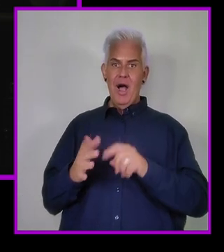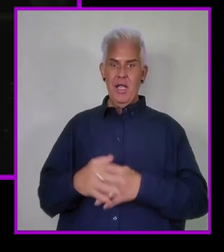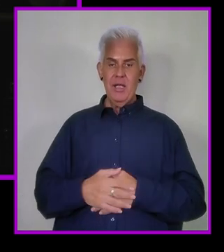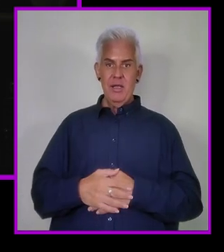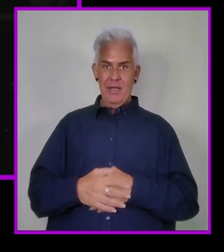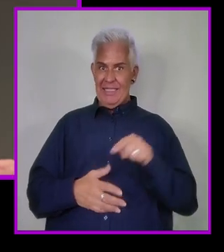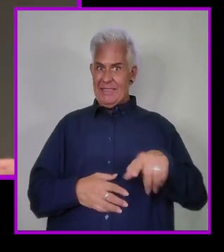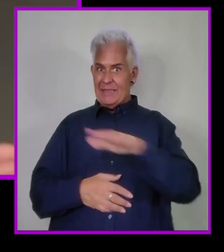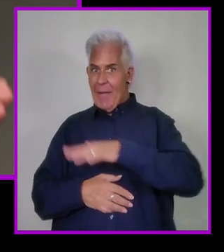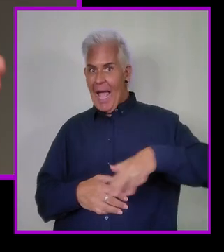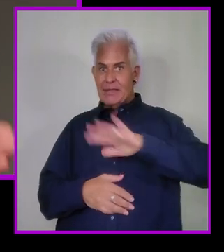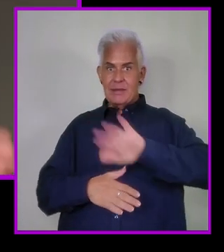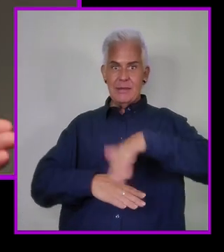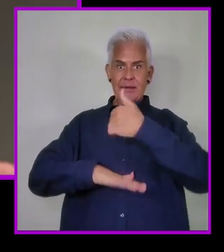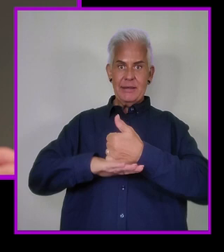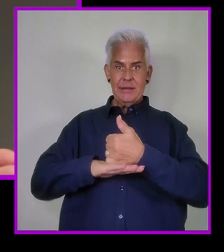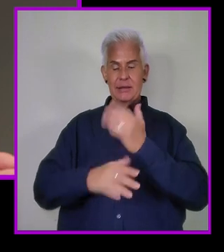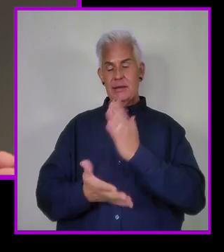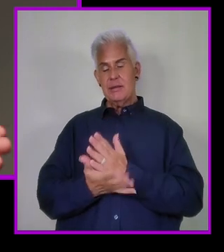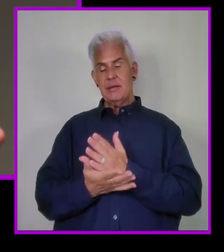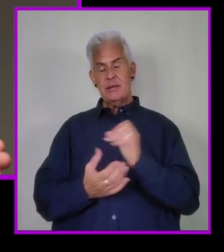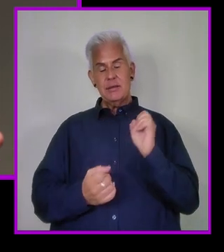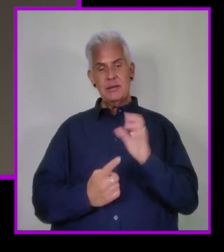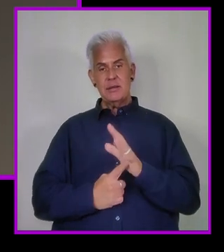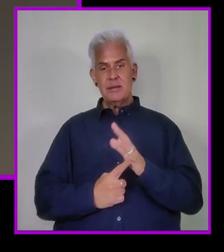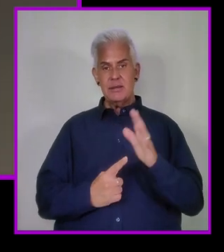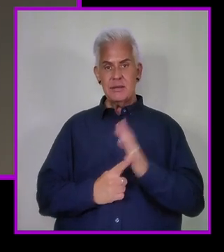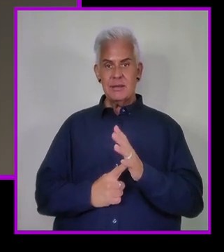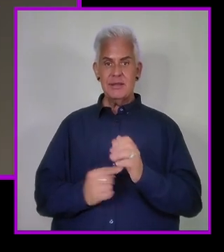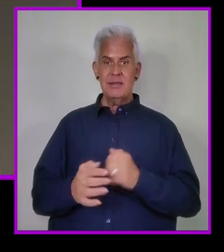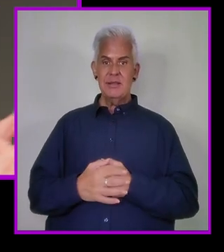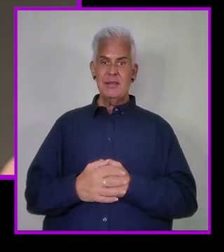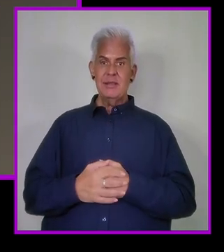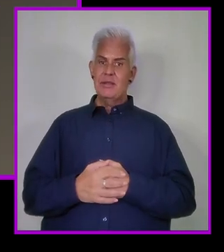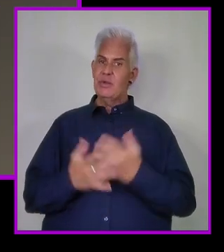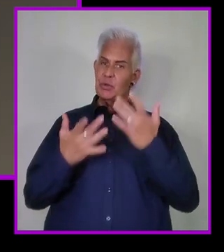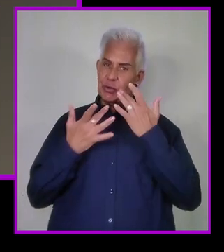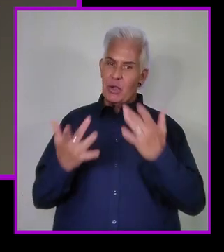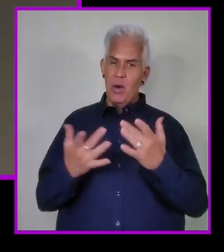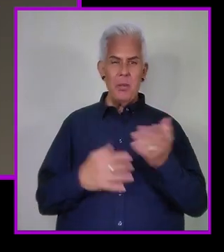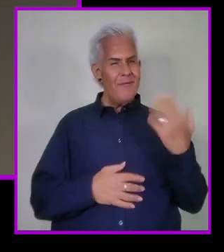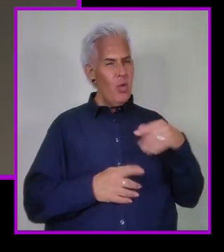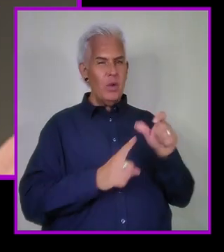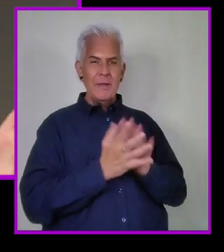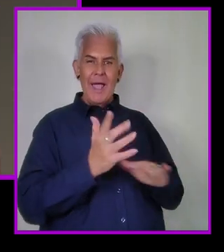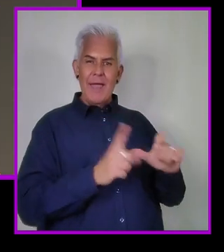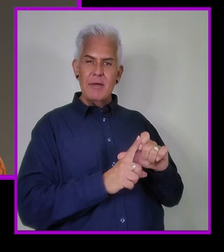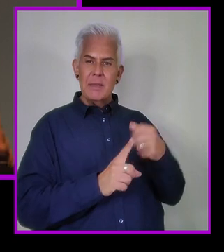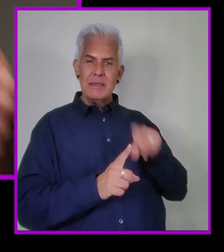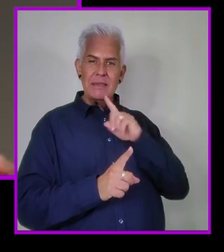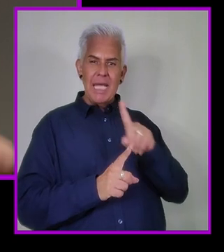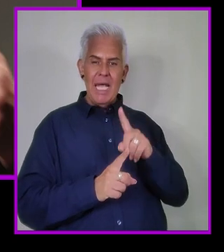these spaces is really, really important. And it puts down a marker. And David, I think you were saying this earlier on, that it's going to